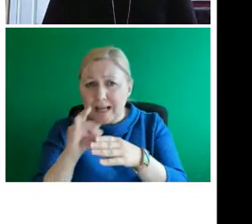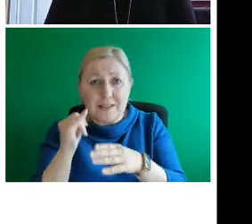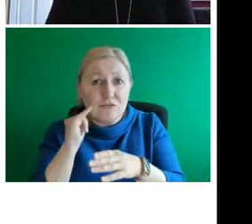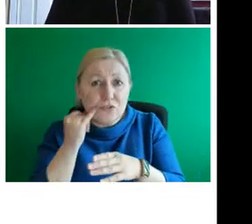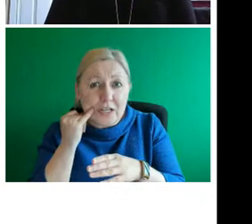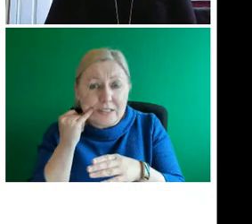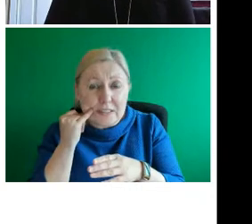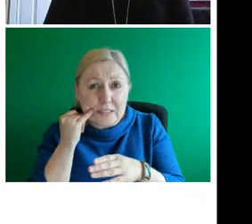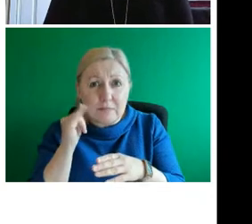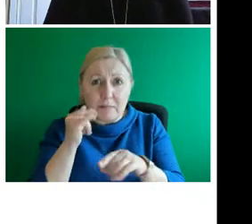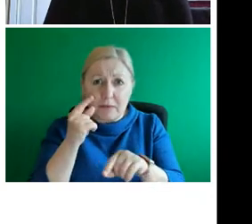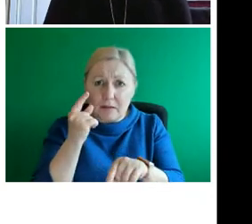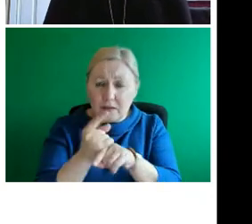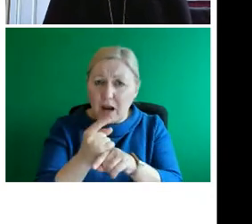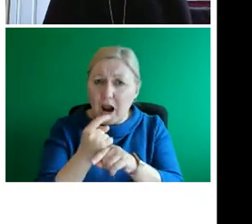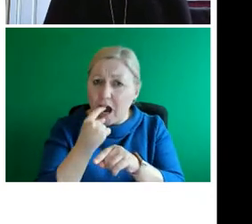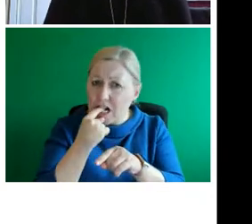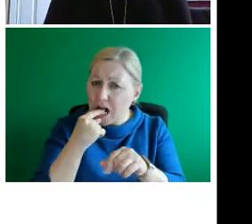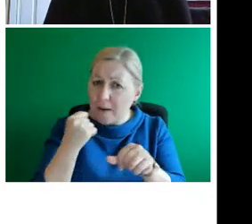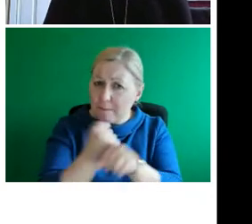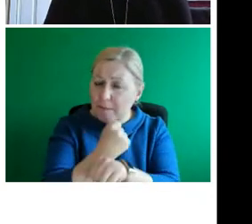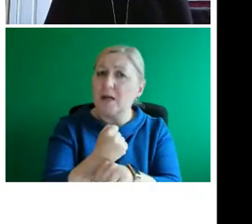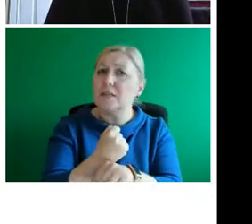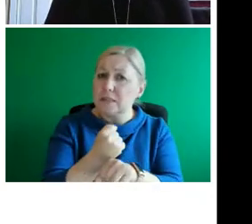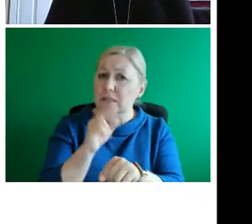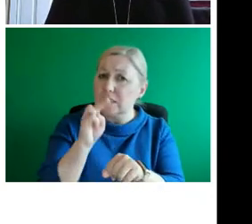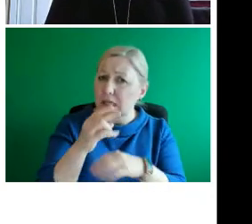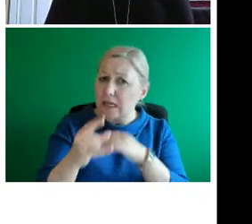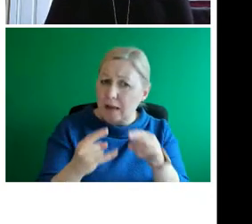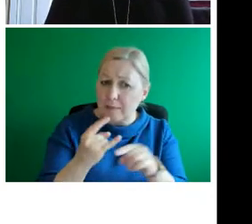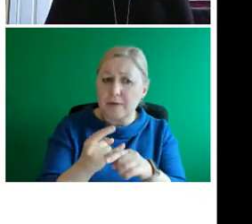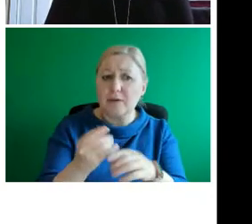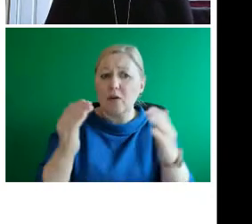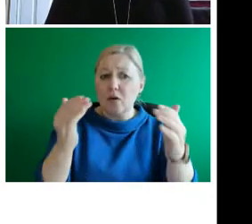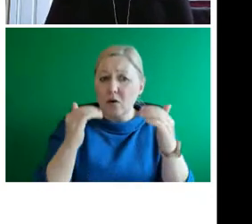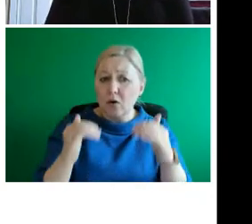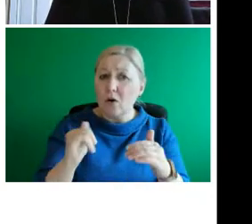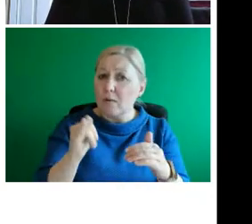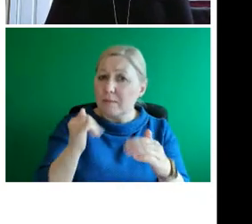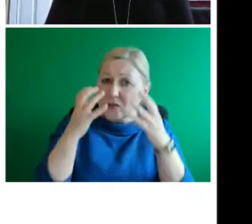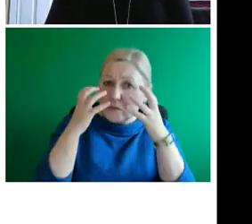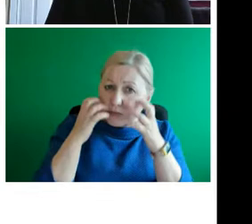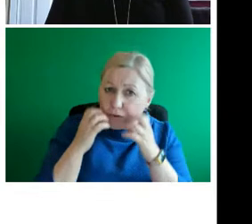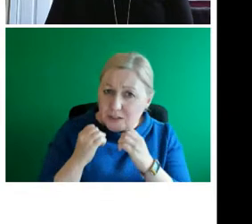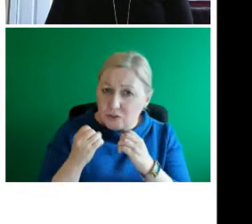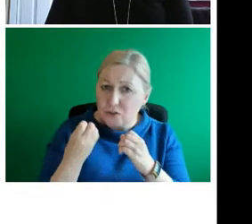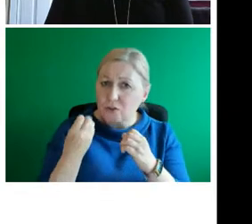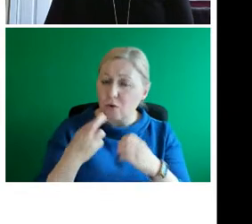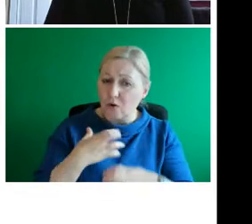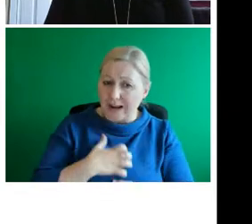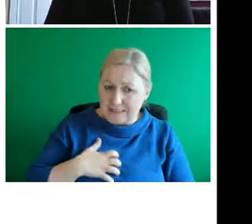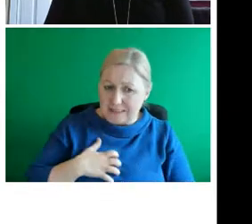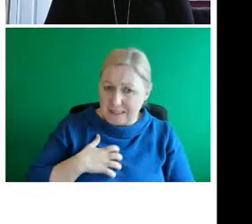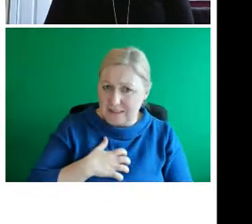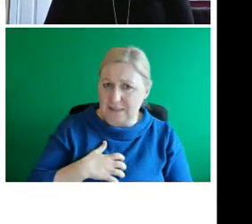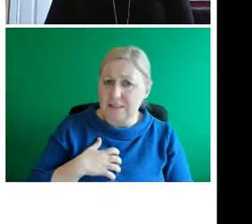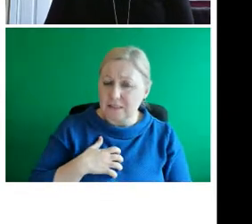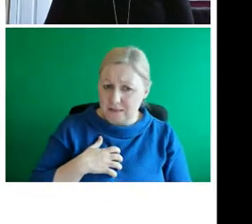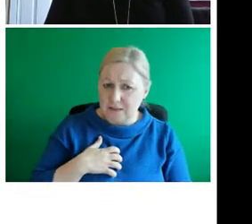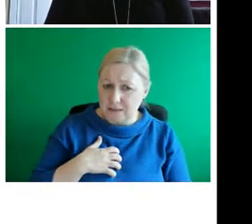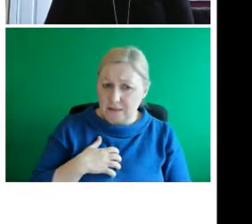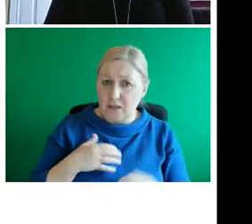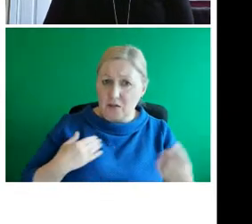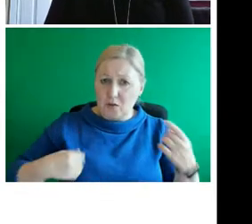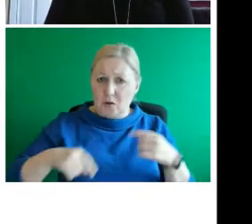person would be referred to us with anxiety or depression, and we would do a cognitive screen as part of our core